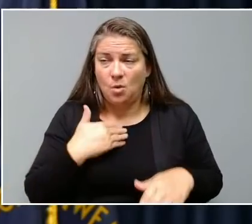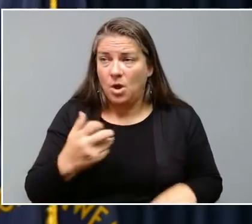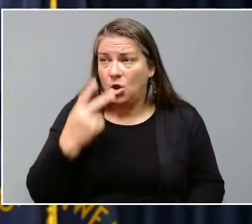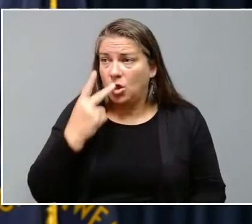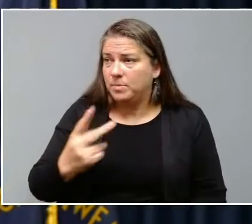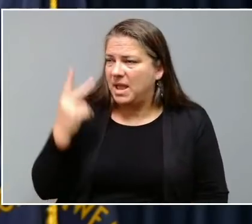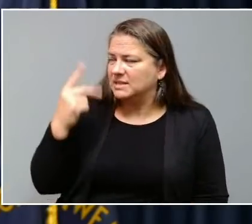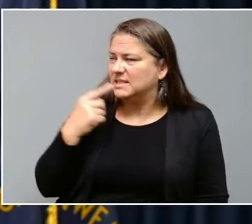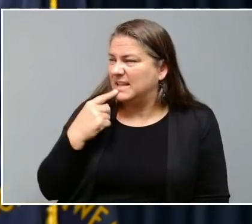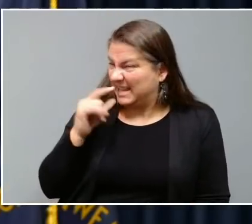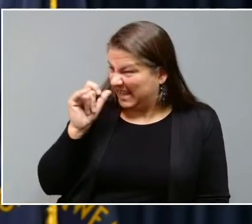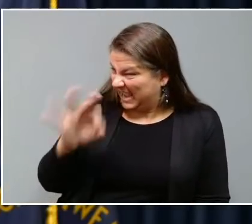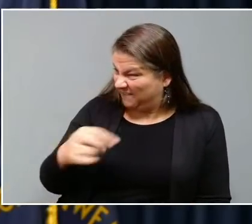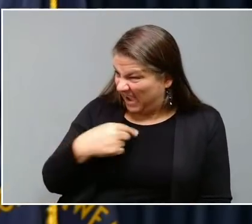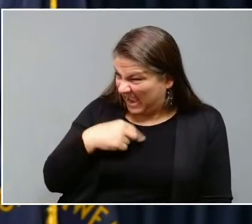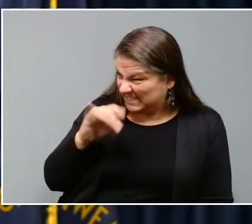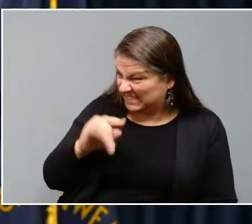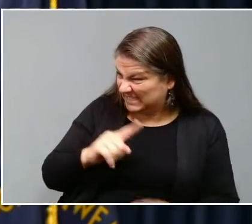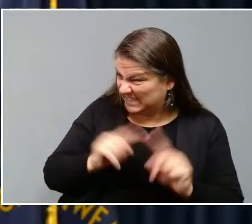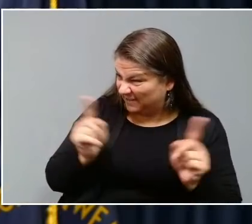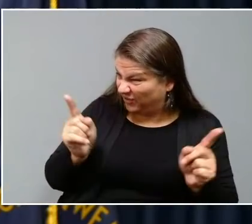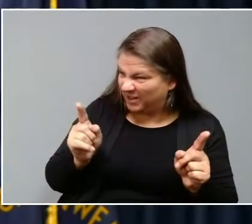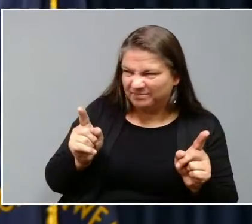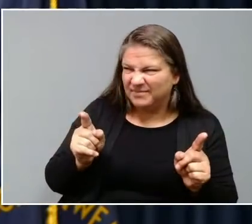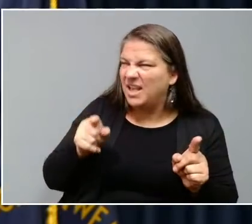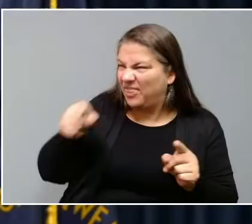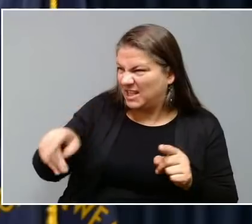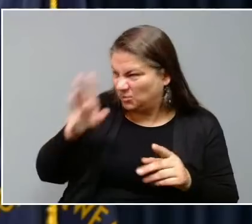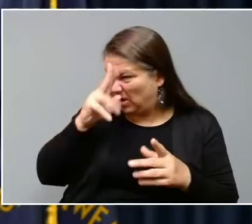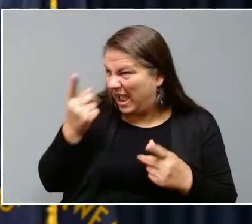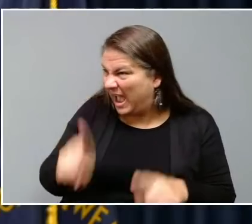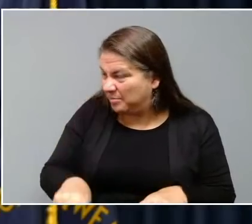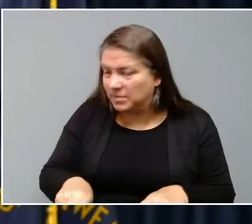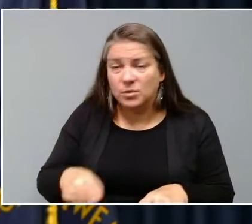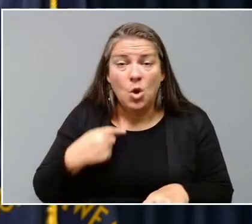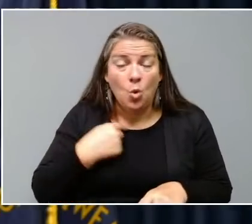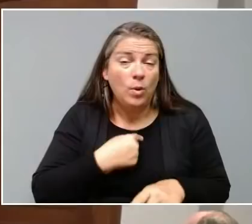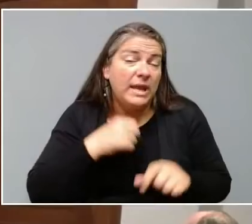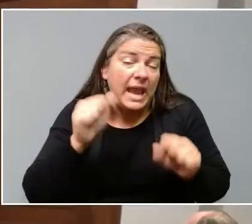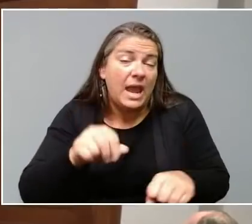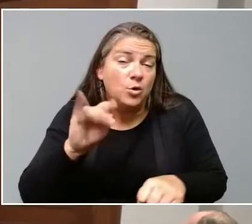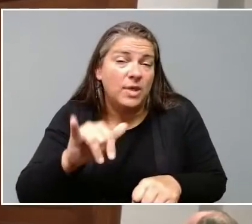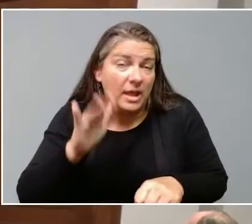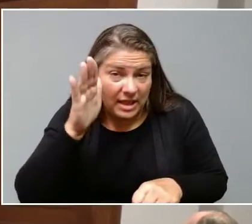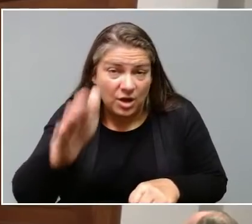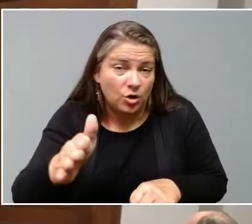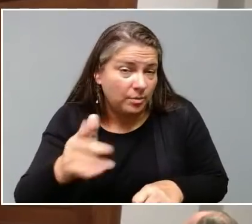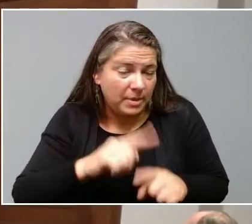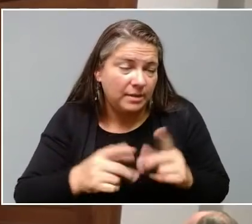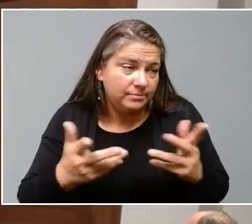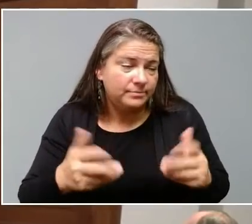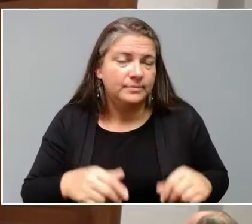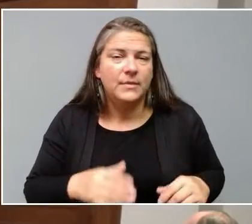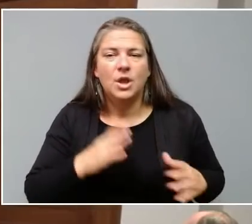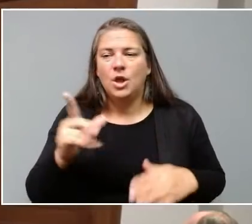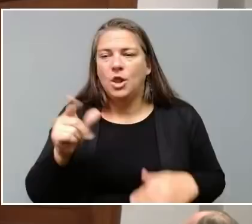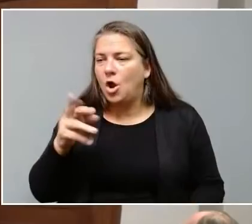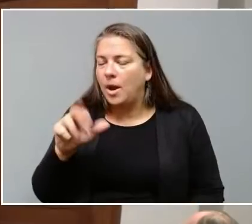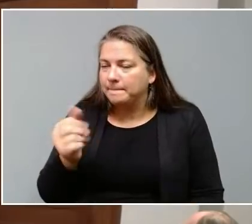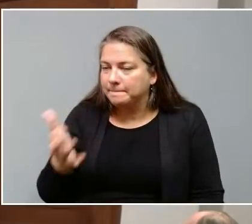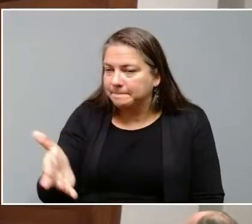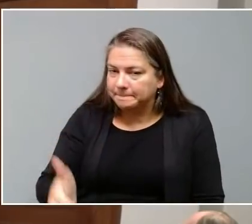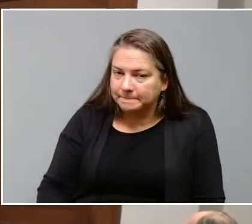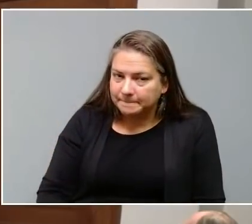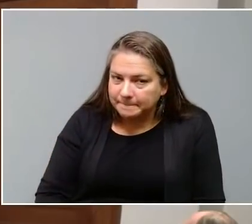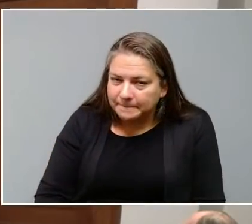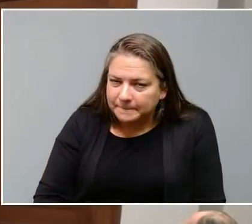or Y, here was the result. We're going to be able to do that at some point. Laura. Can you talk